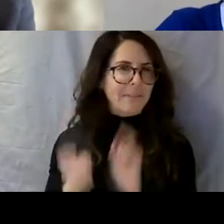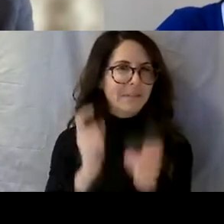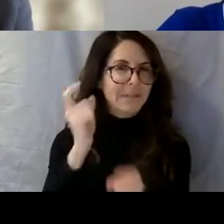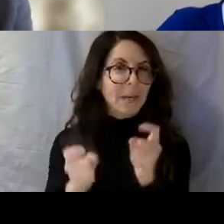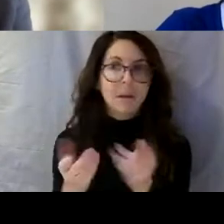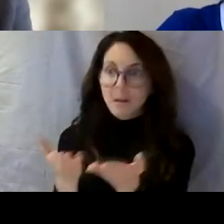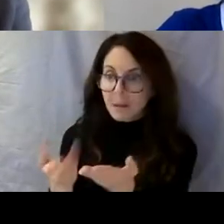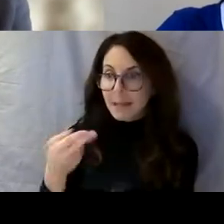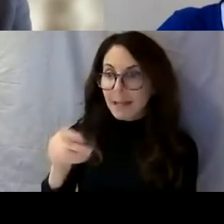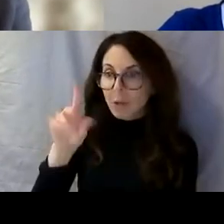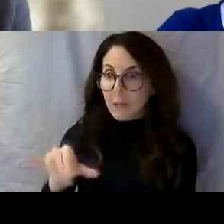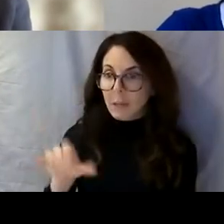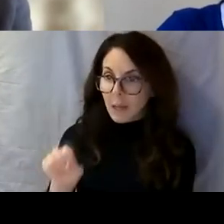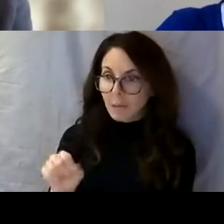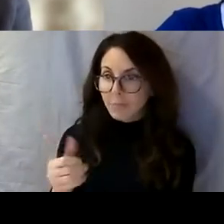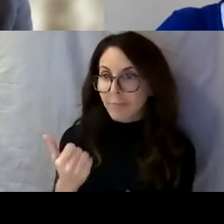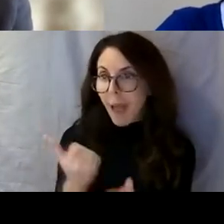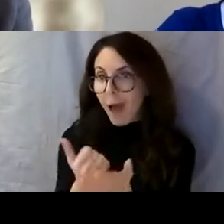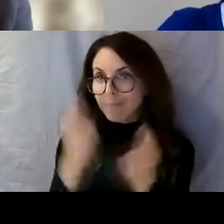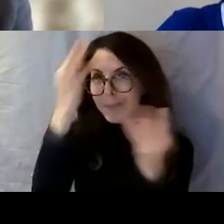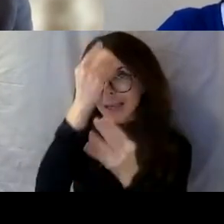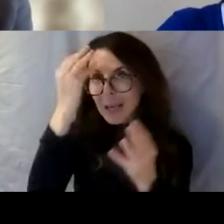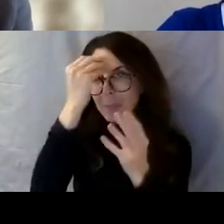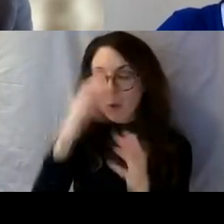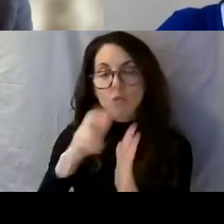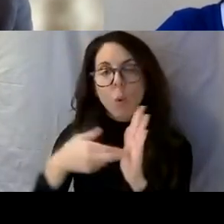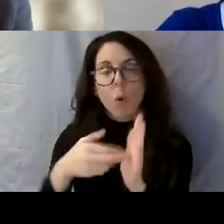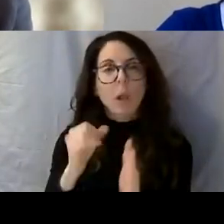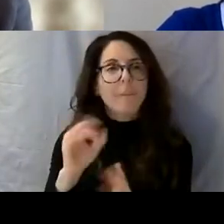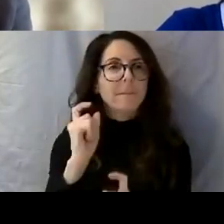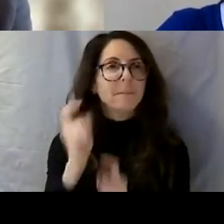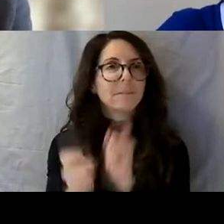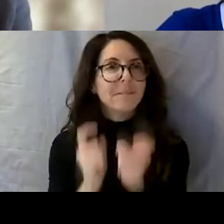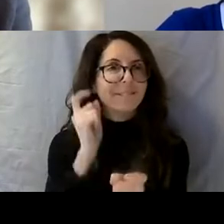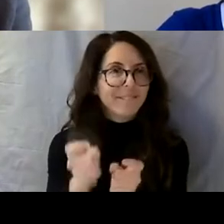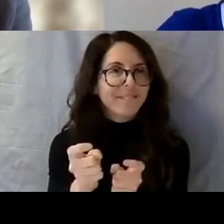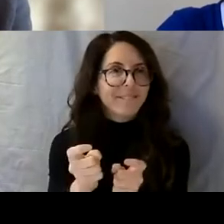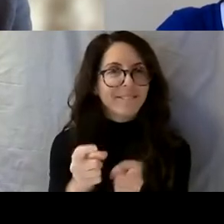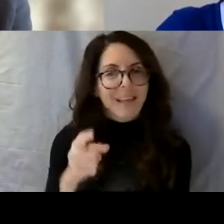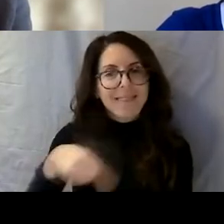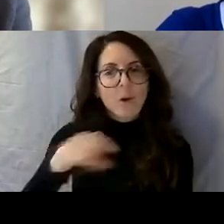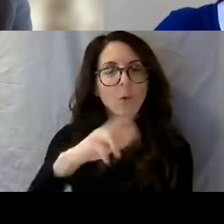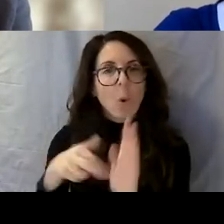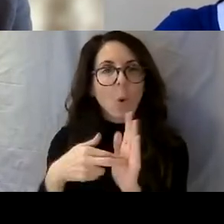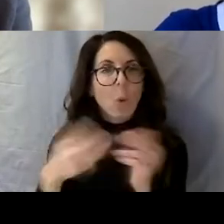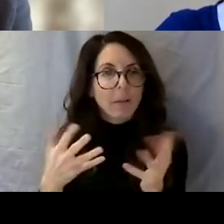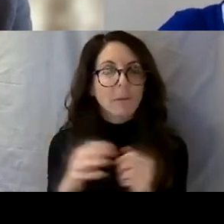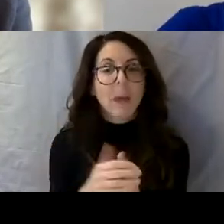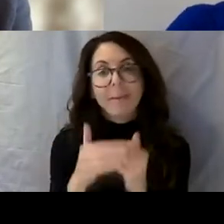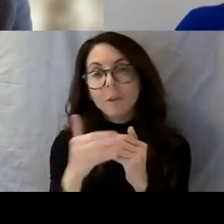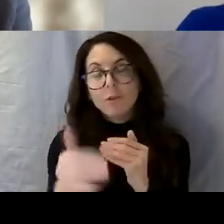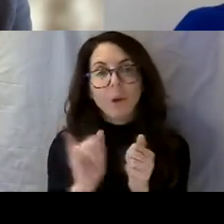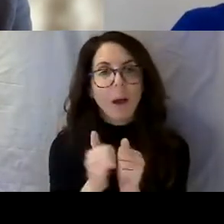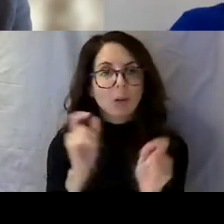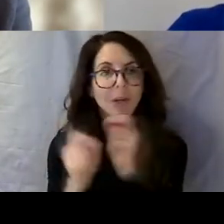the role of our philanthropic funders is and how that might be changing? Thank